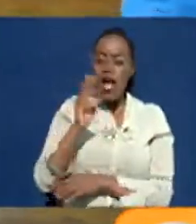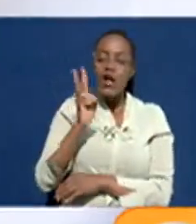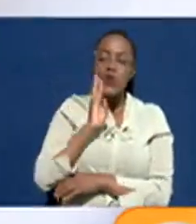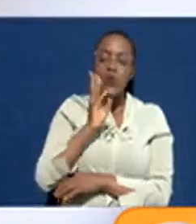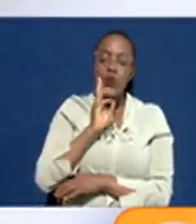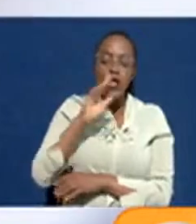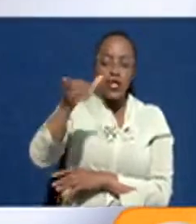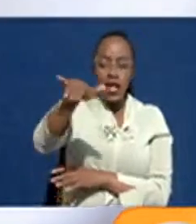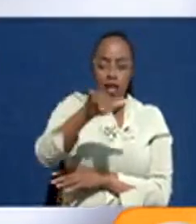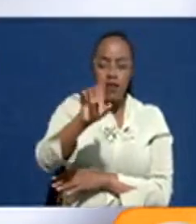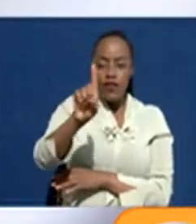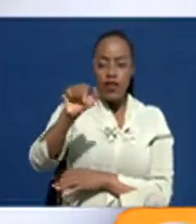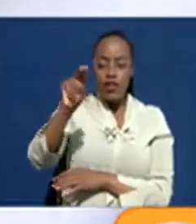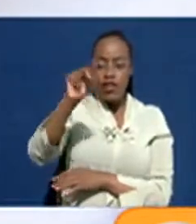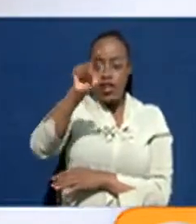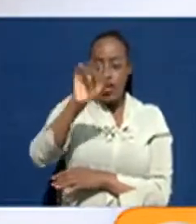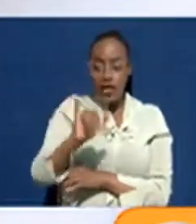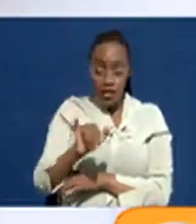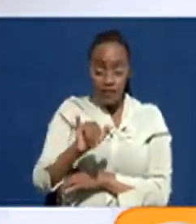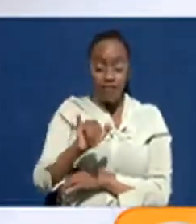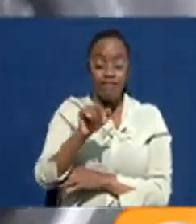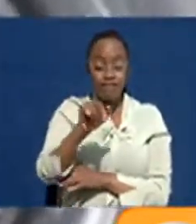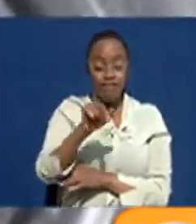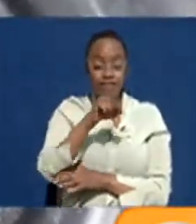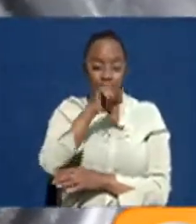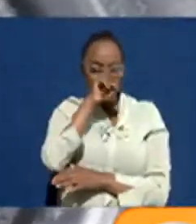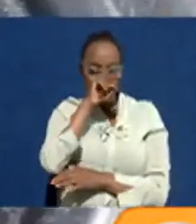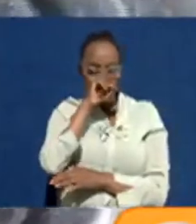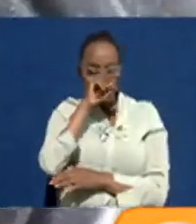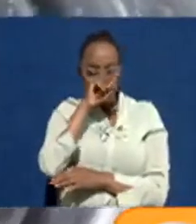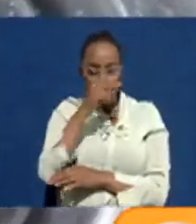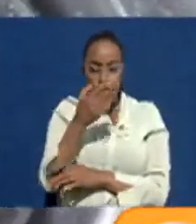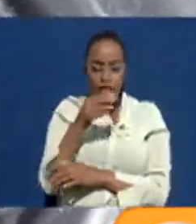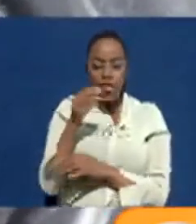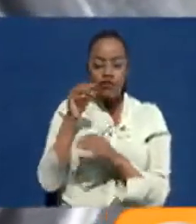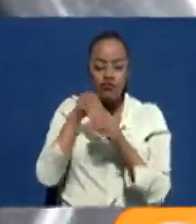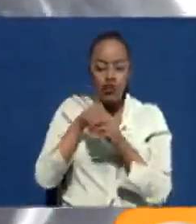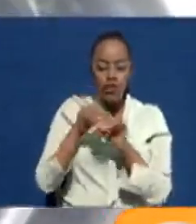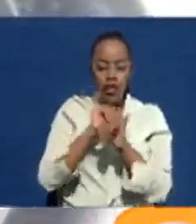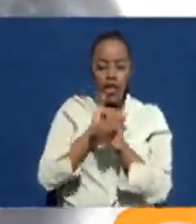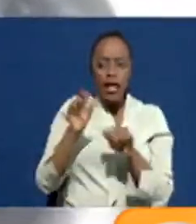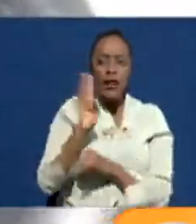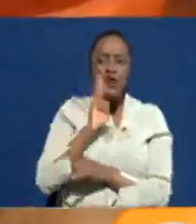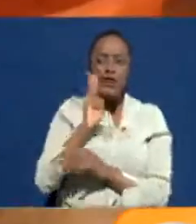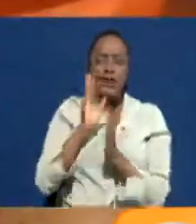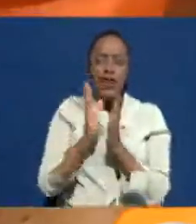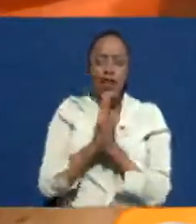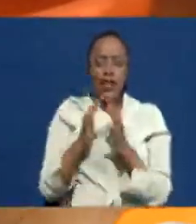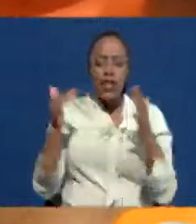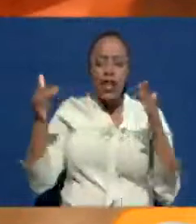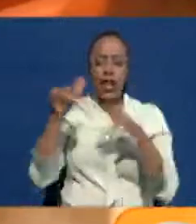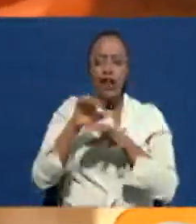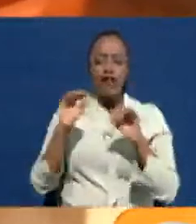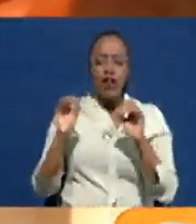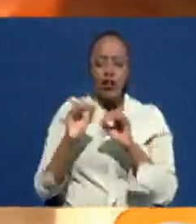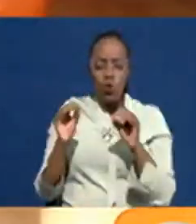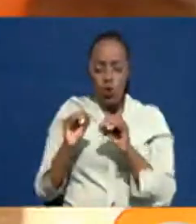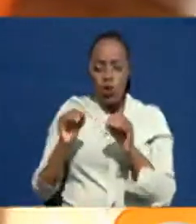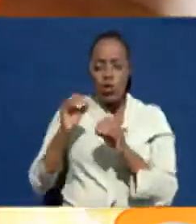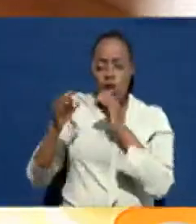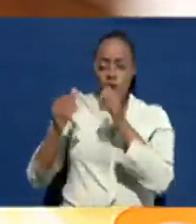bushes, dengue and chikungunya virus vectors breed in clean water and in uncovered containers